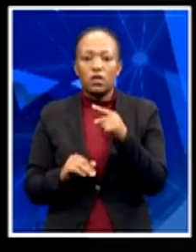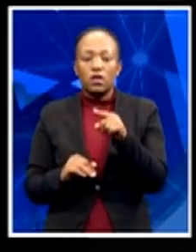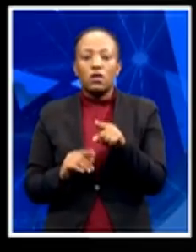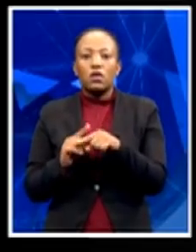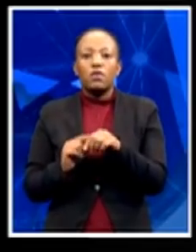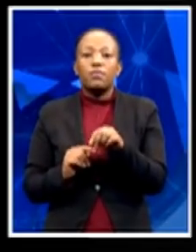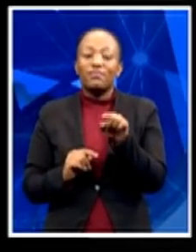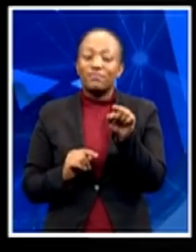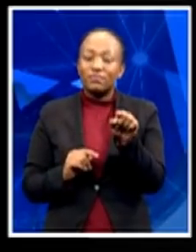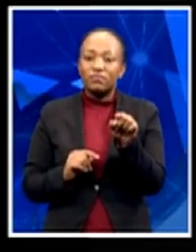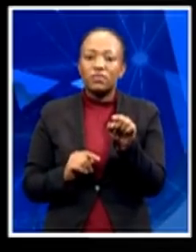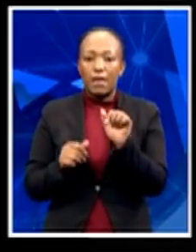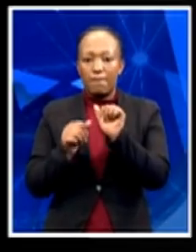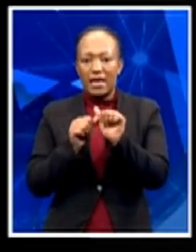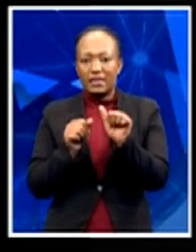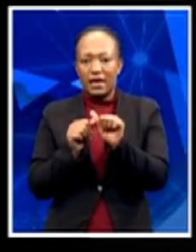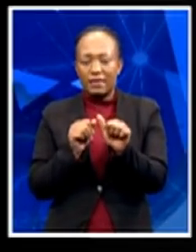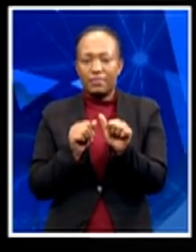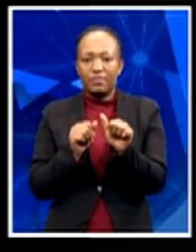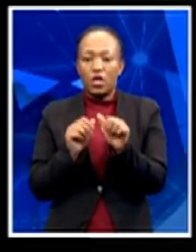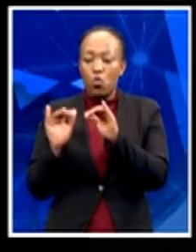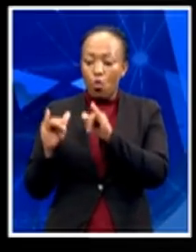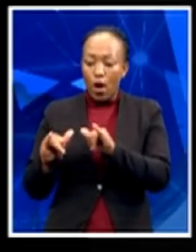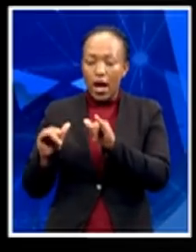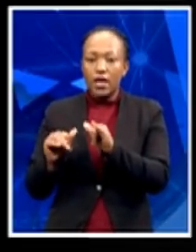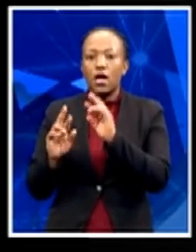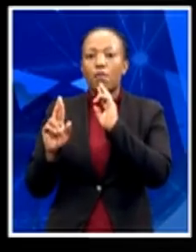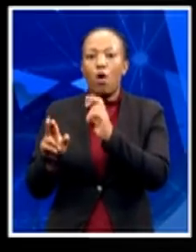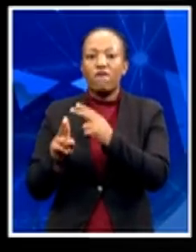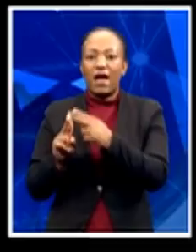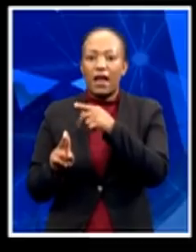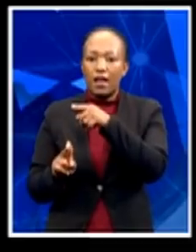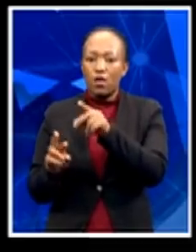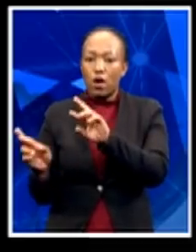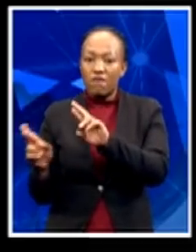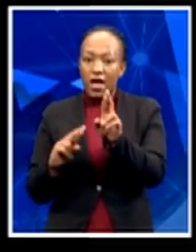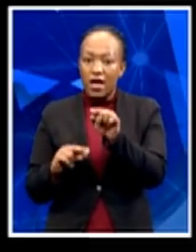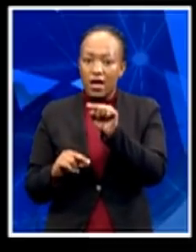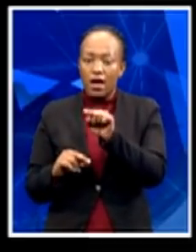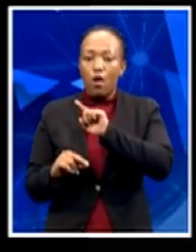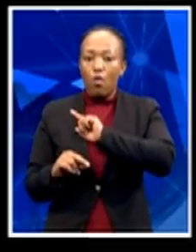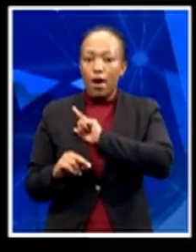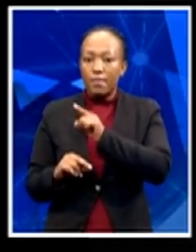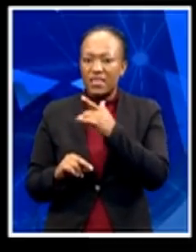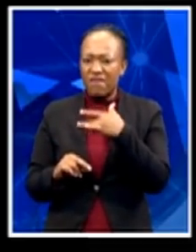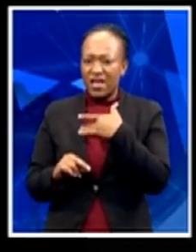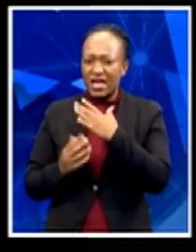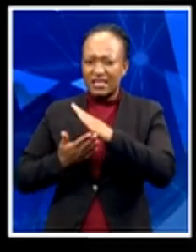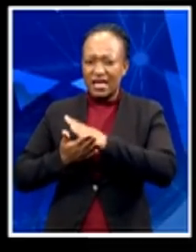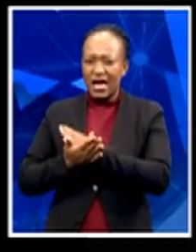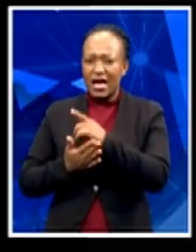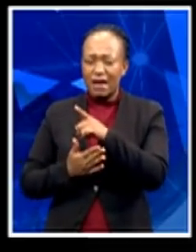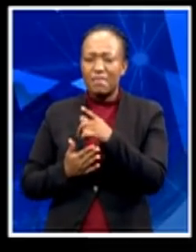we wait for the final referral from them, as they felt that probably some of the charges that are recommended